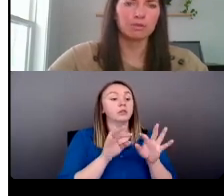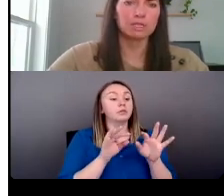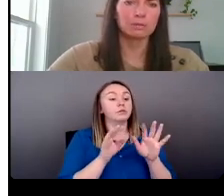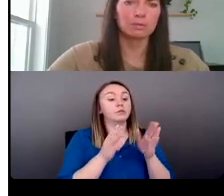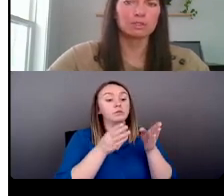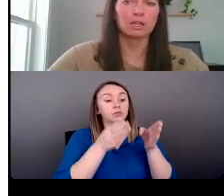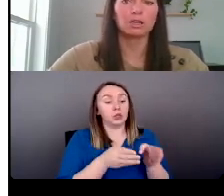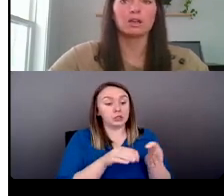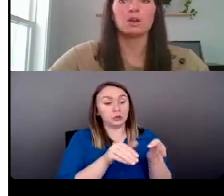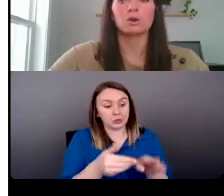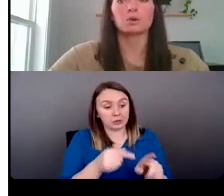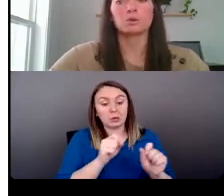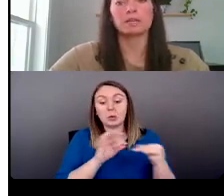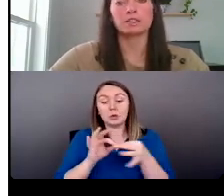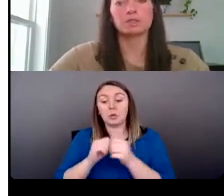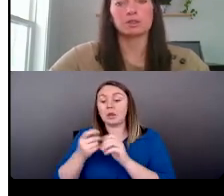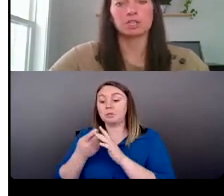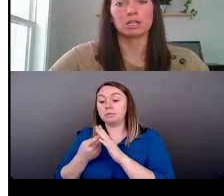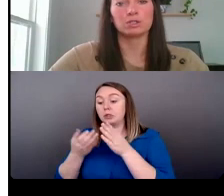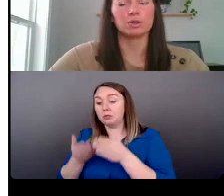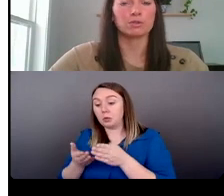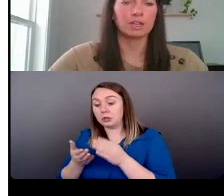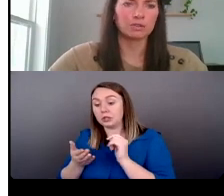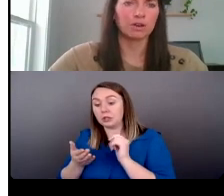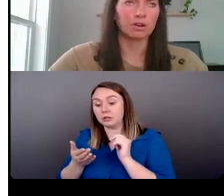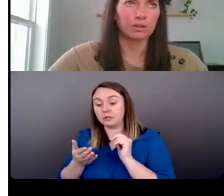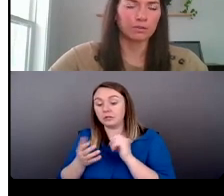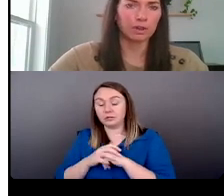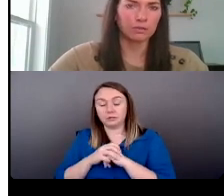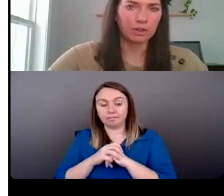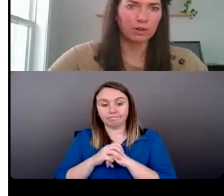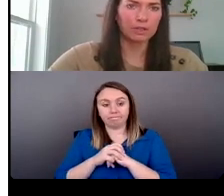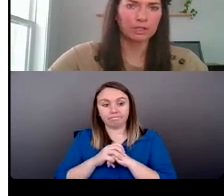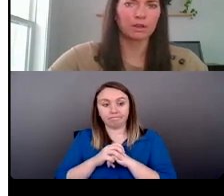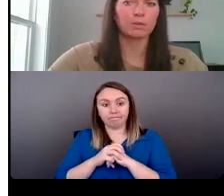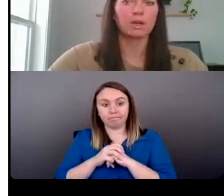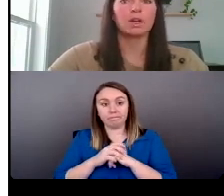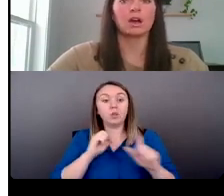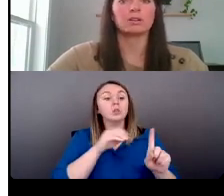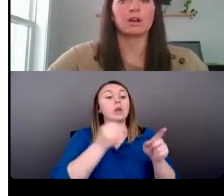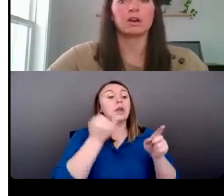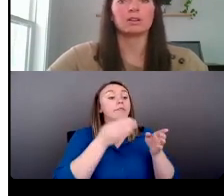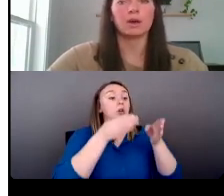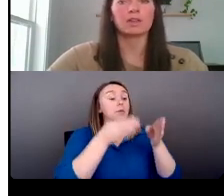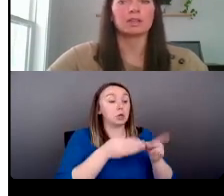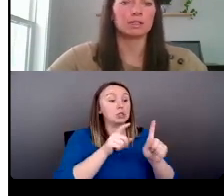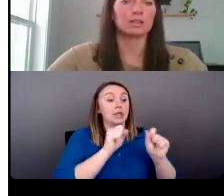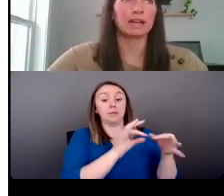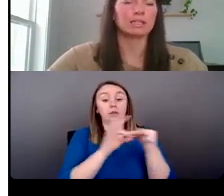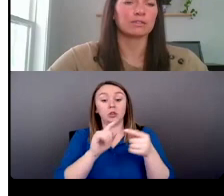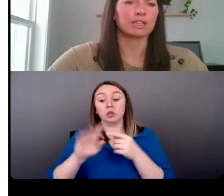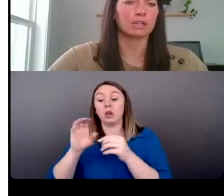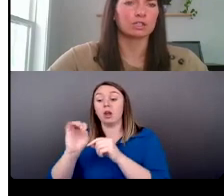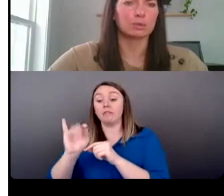member of a missing person, or the remains could be associated to a known offender in the system, allowing